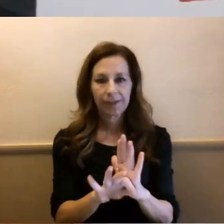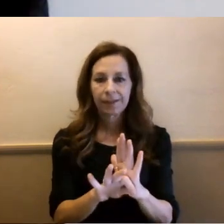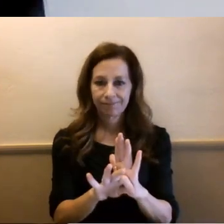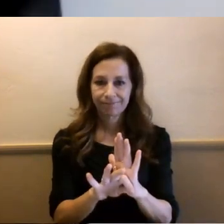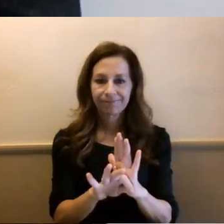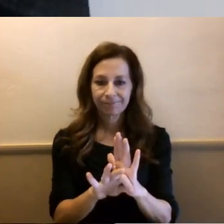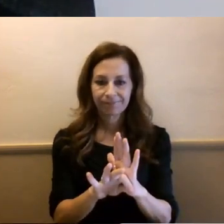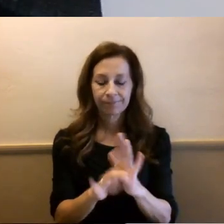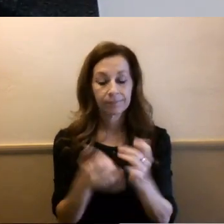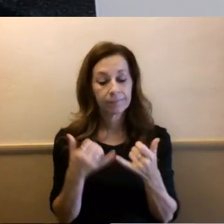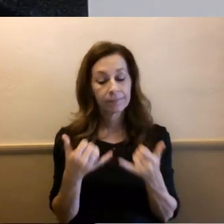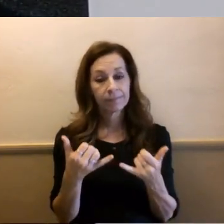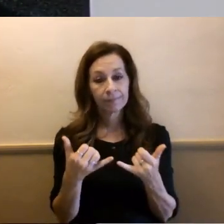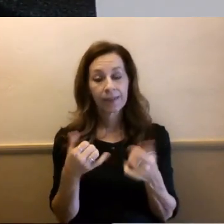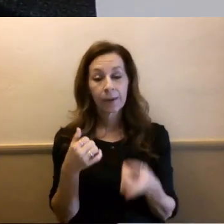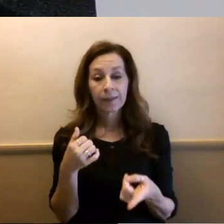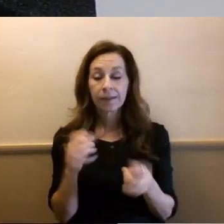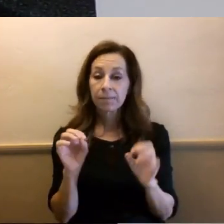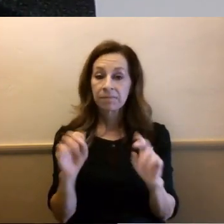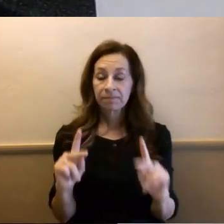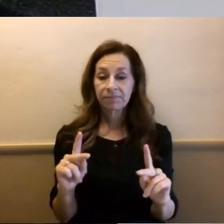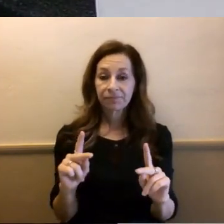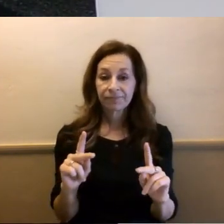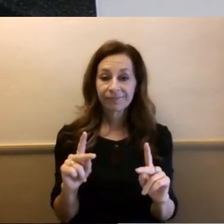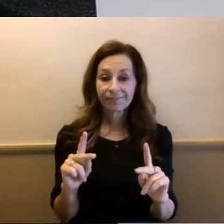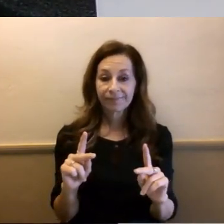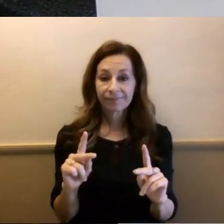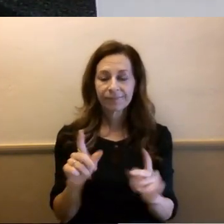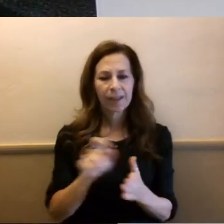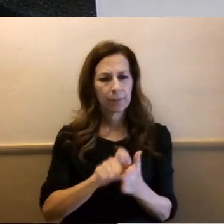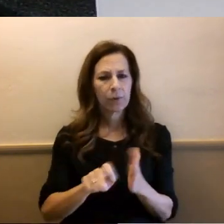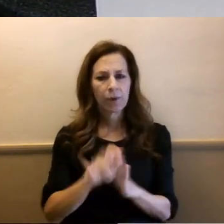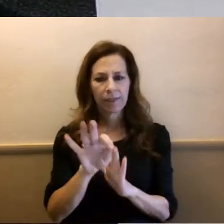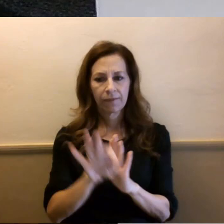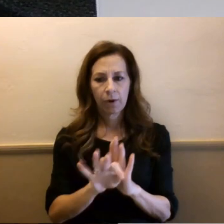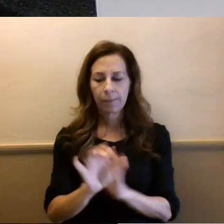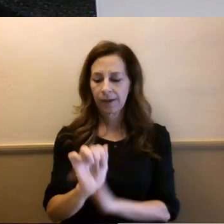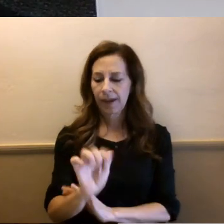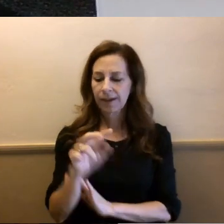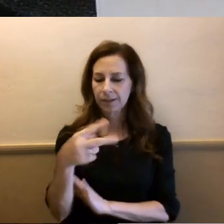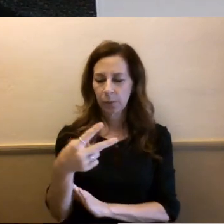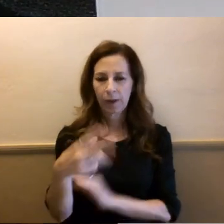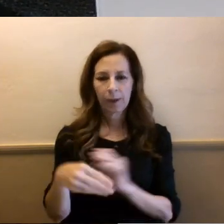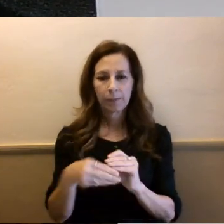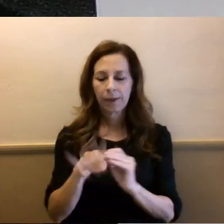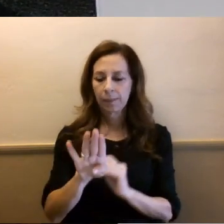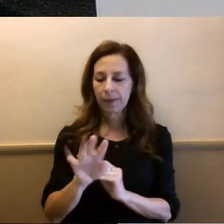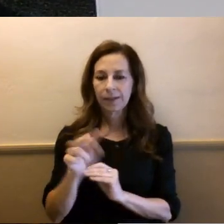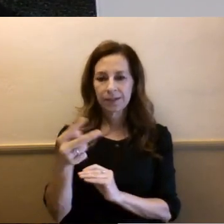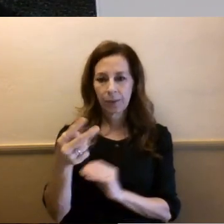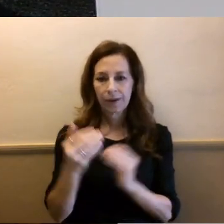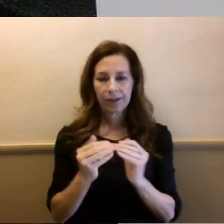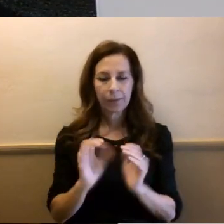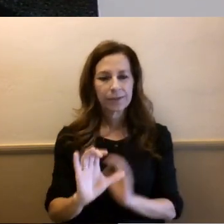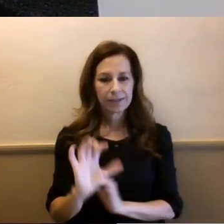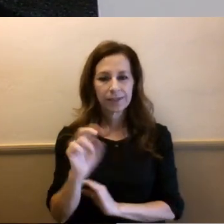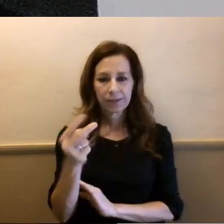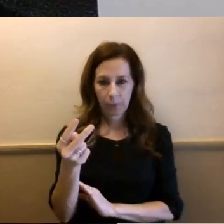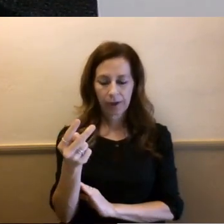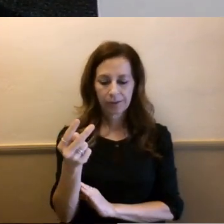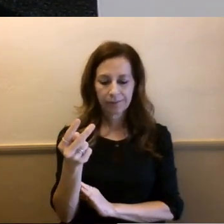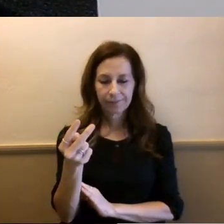formula. Let's look at this one. Okay, so let me write down the formula. A squared plus B squared equals C